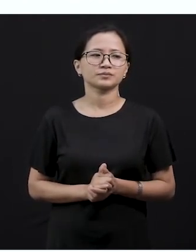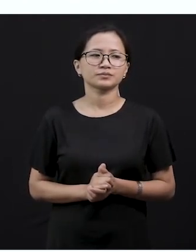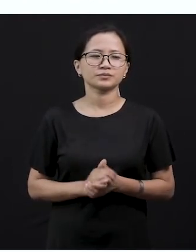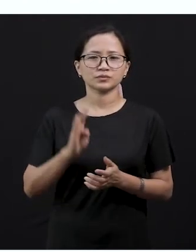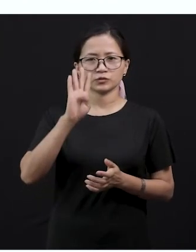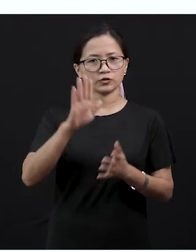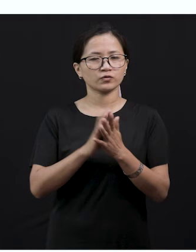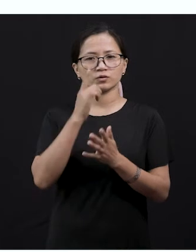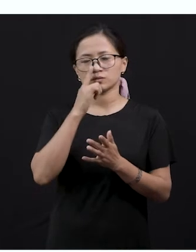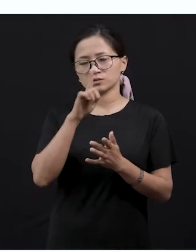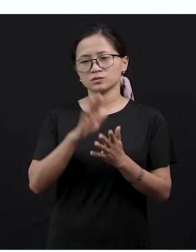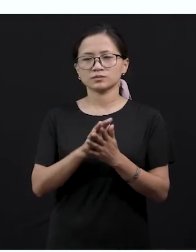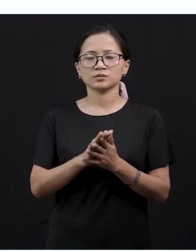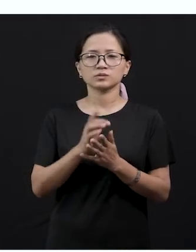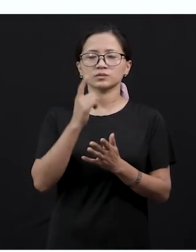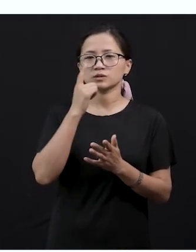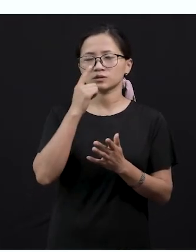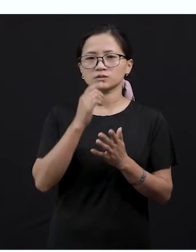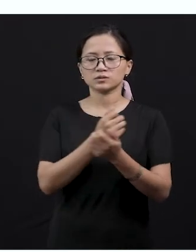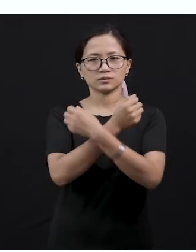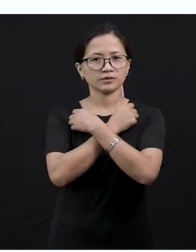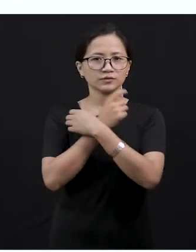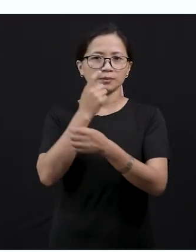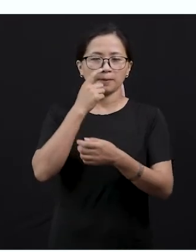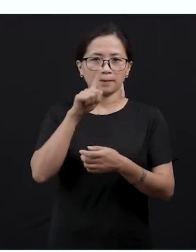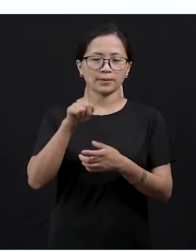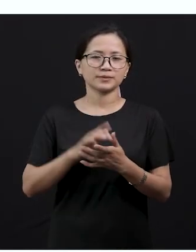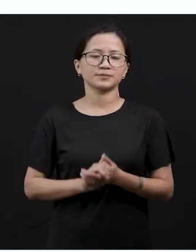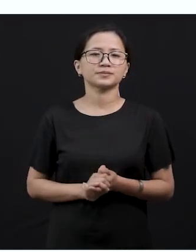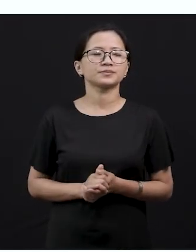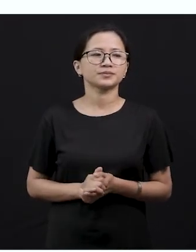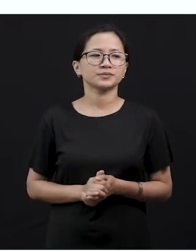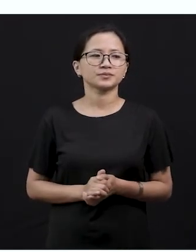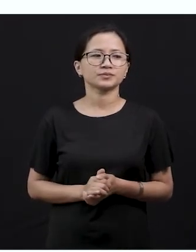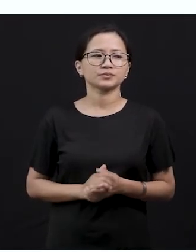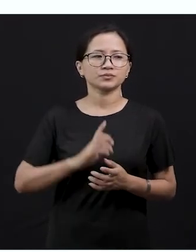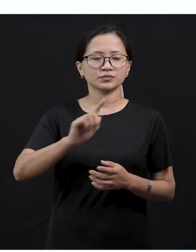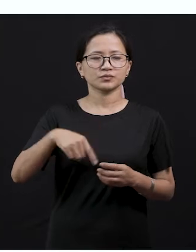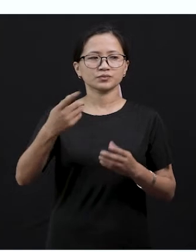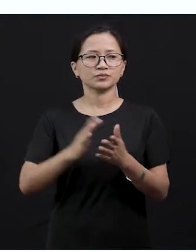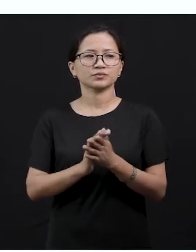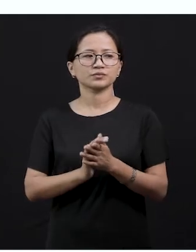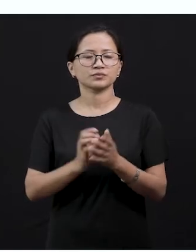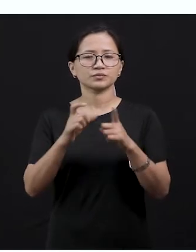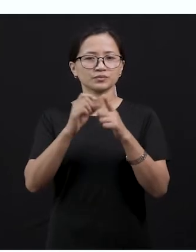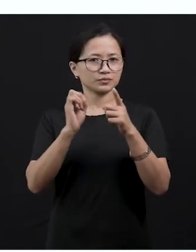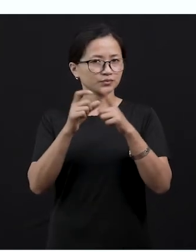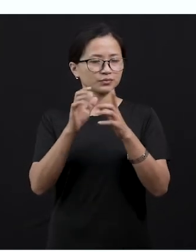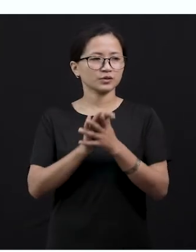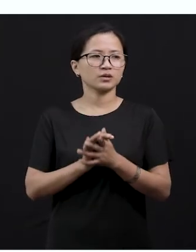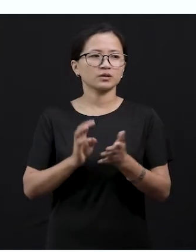the 4 girls loved their mother very much. They adored her, okay? Now, next question is,